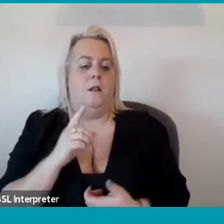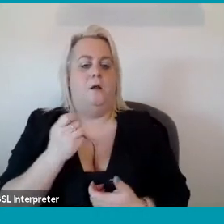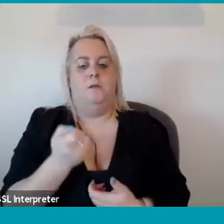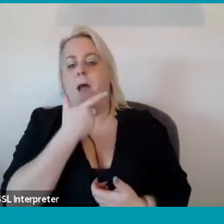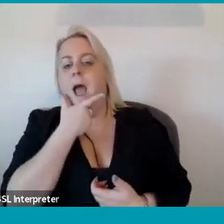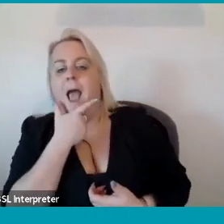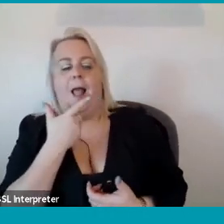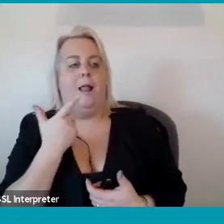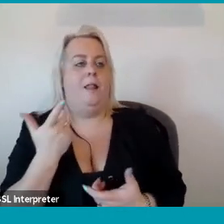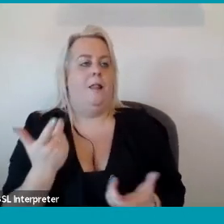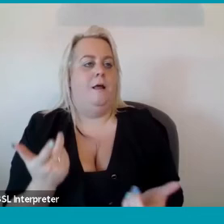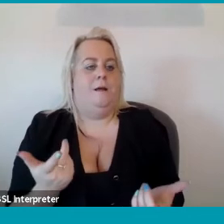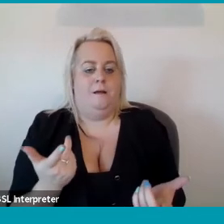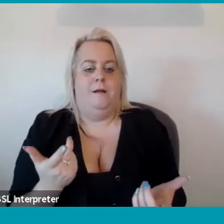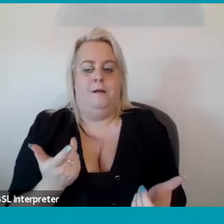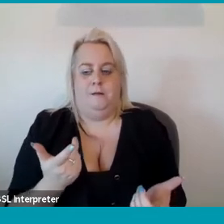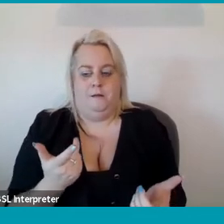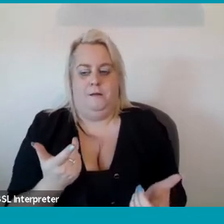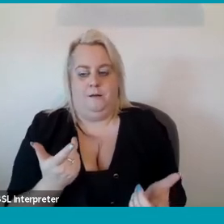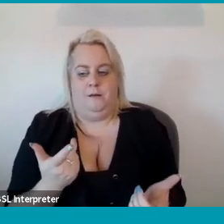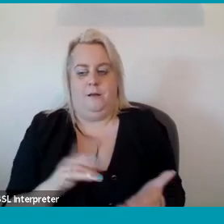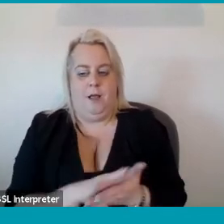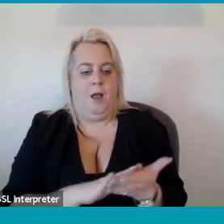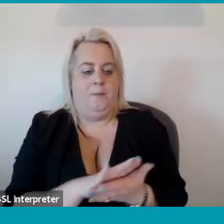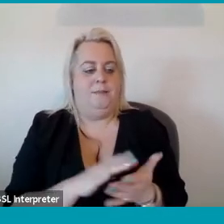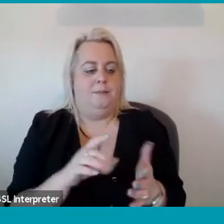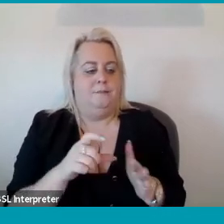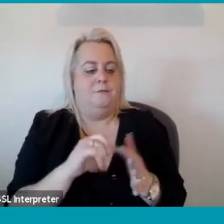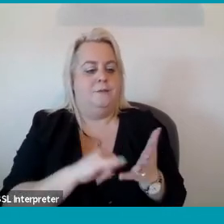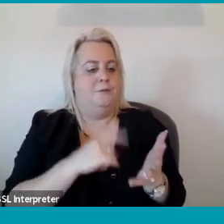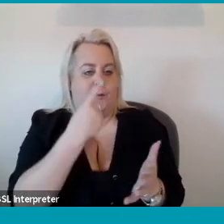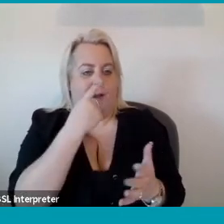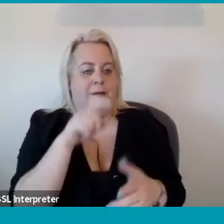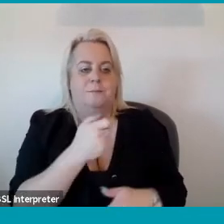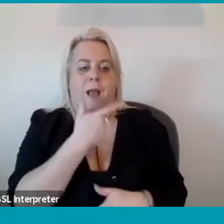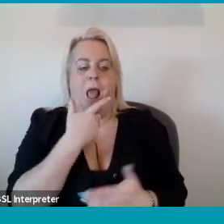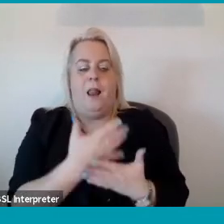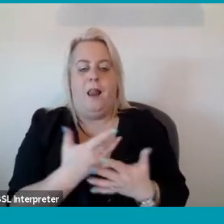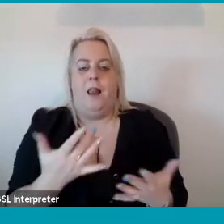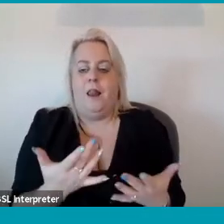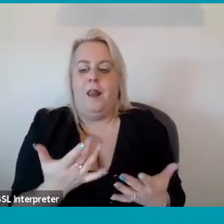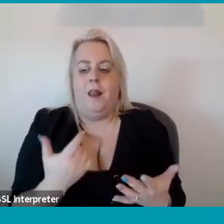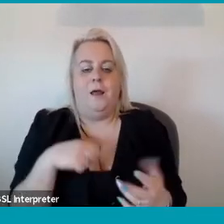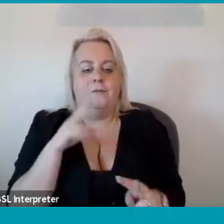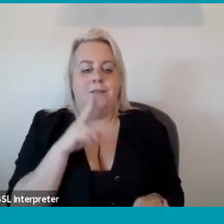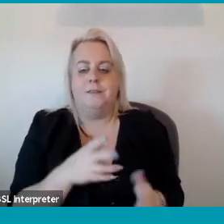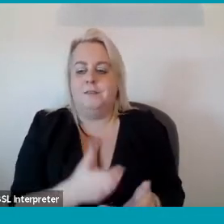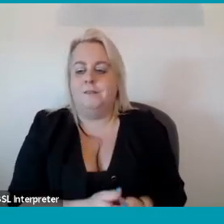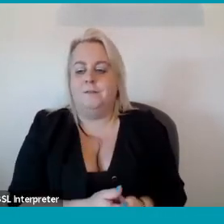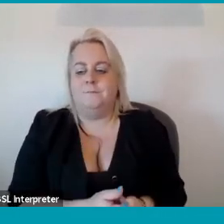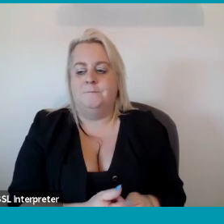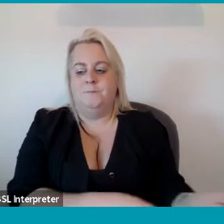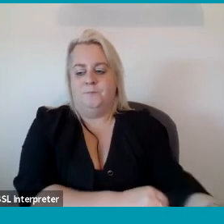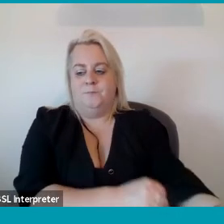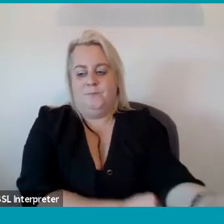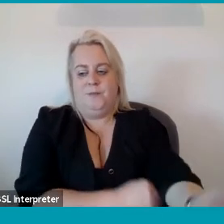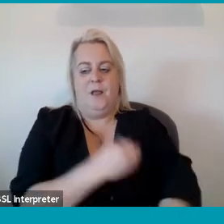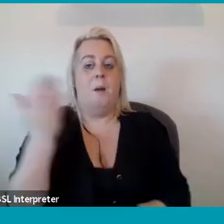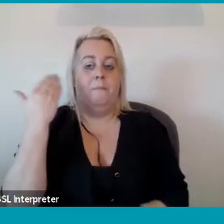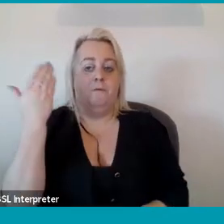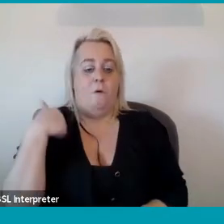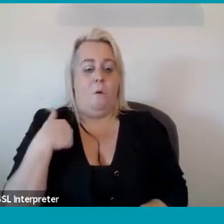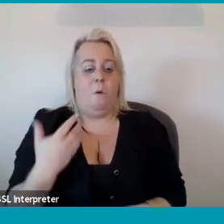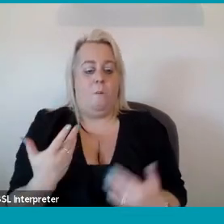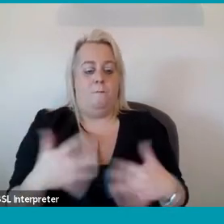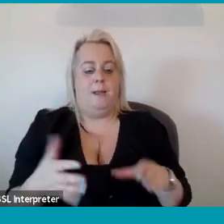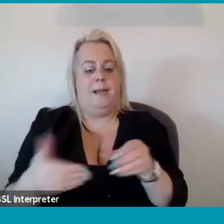smiling, and that tends to be what happens. I can remember in another life, I'm a patron of inclusive skills